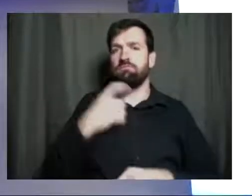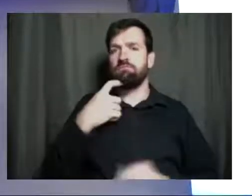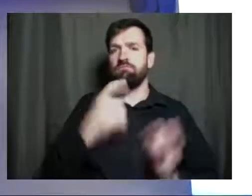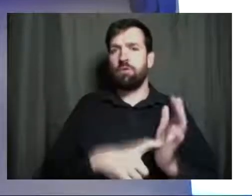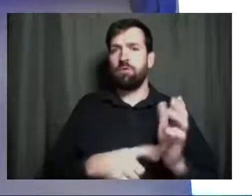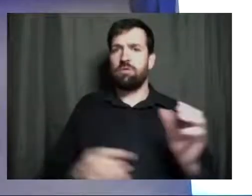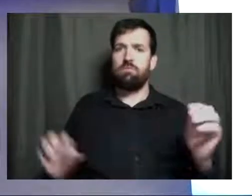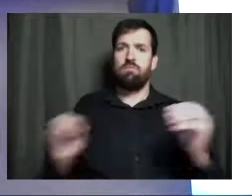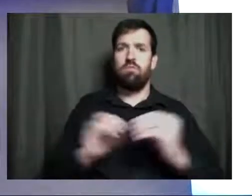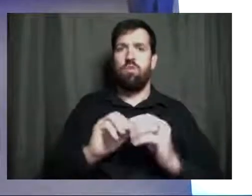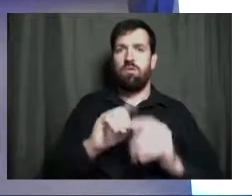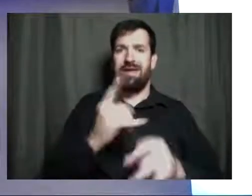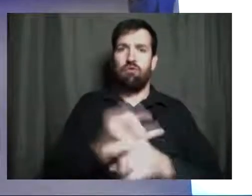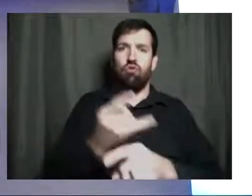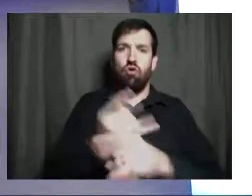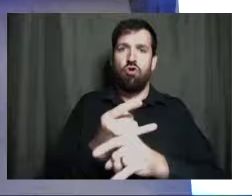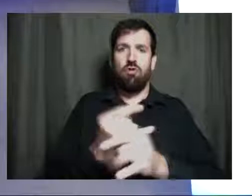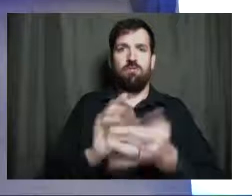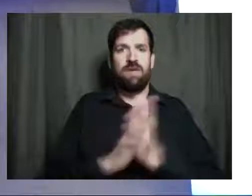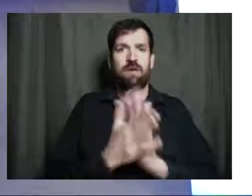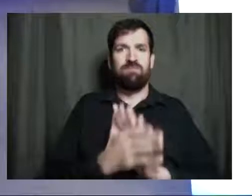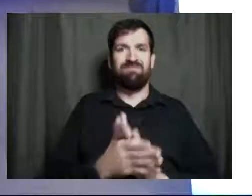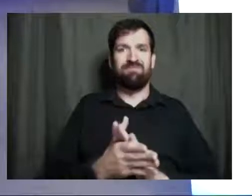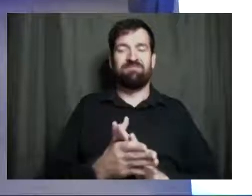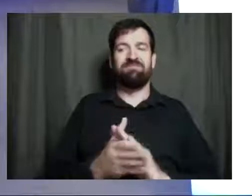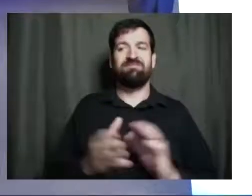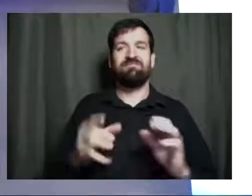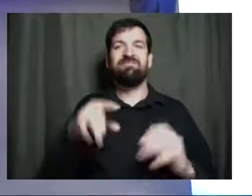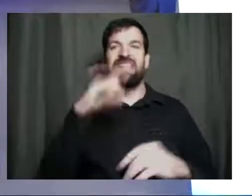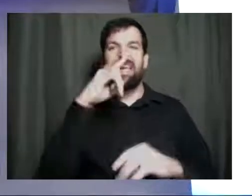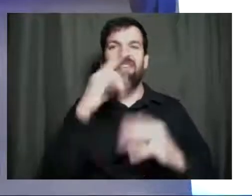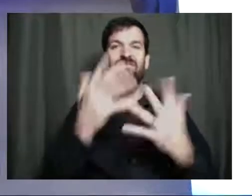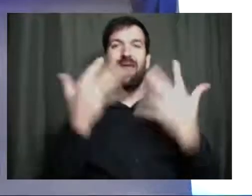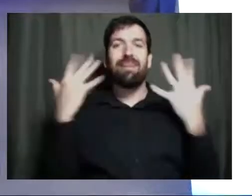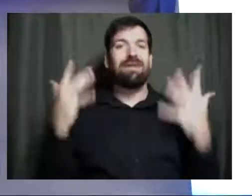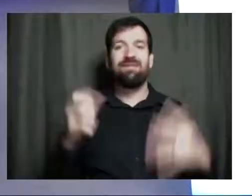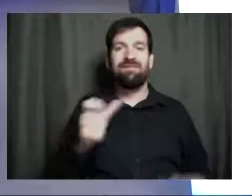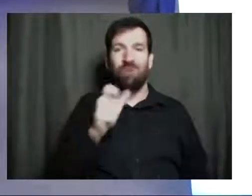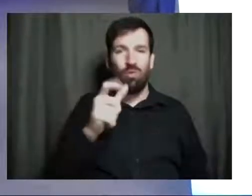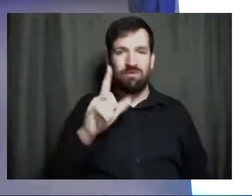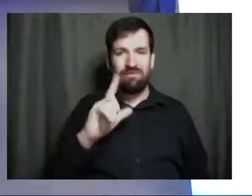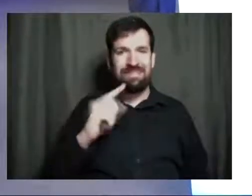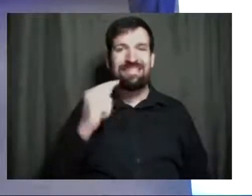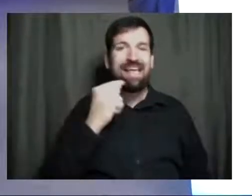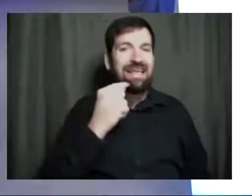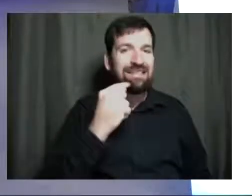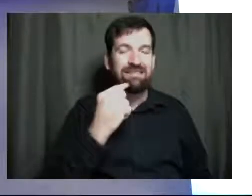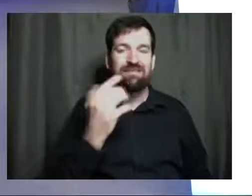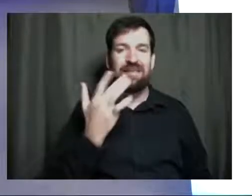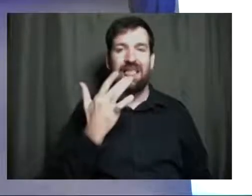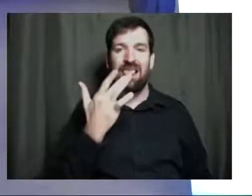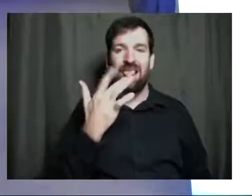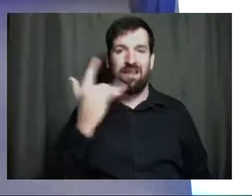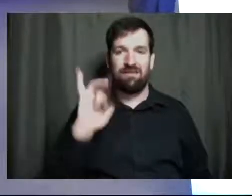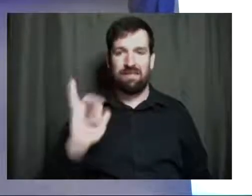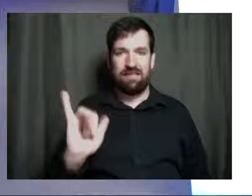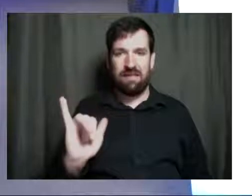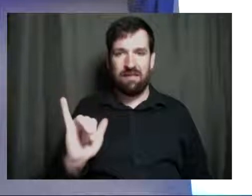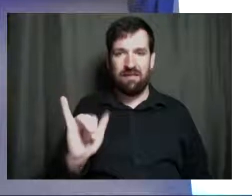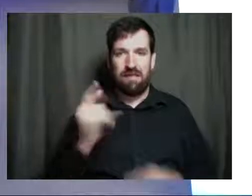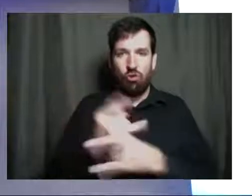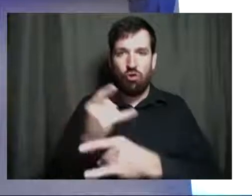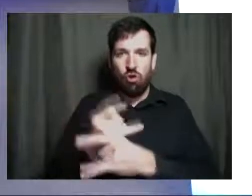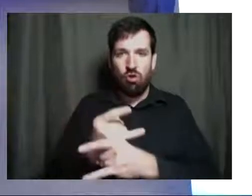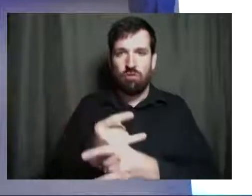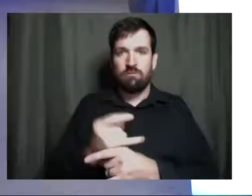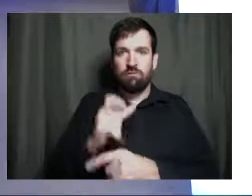beverages are becoming a little bit more kid friendly. They don't taste like alcohol. They don't look like there's alcohol. a lot of